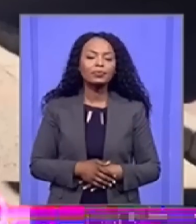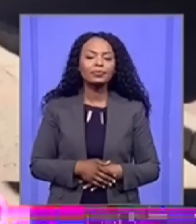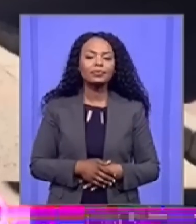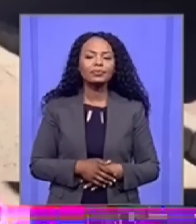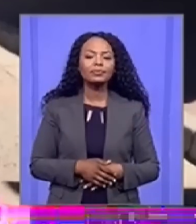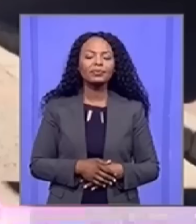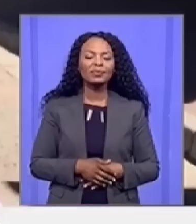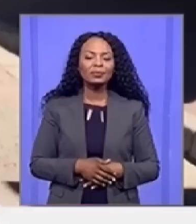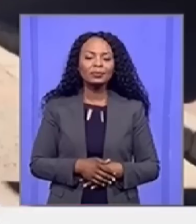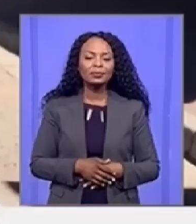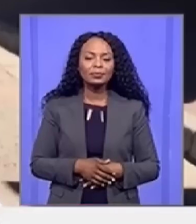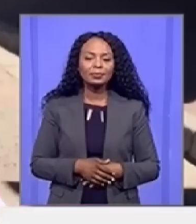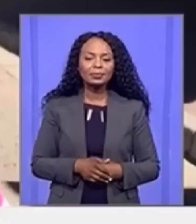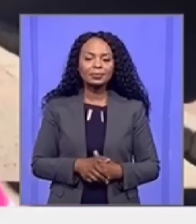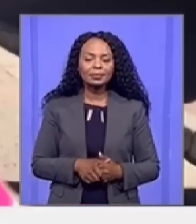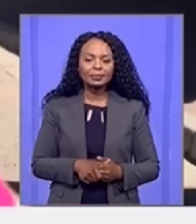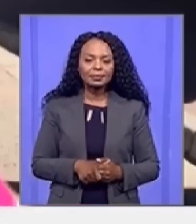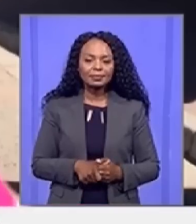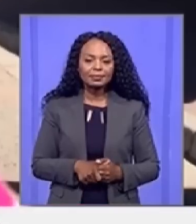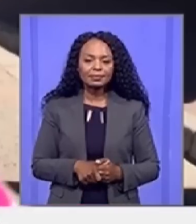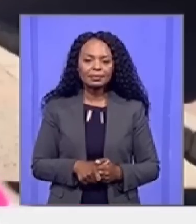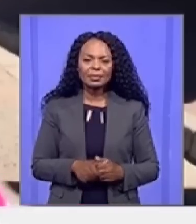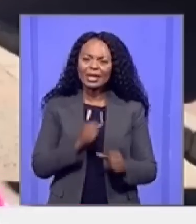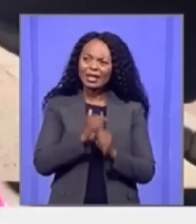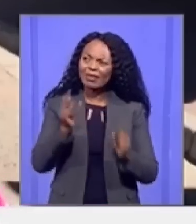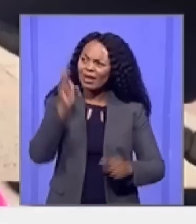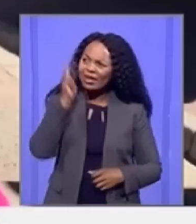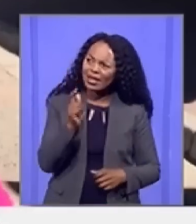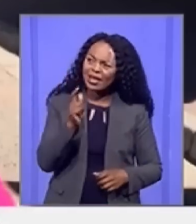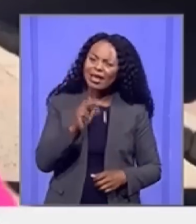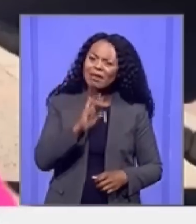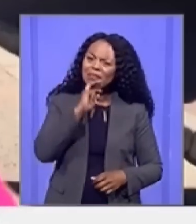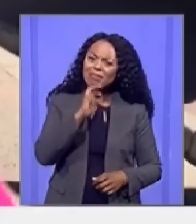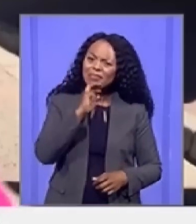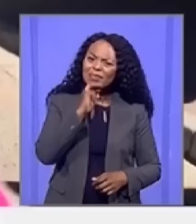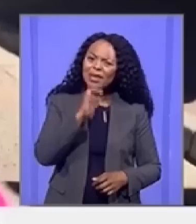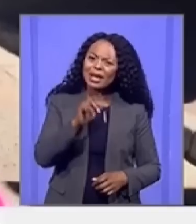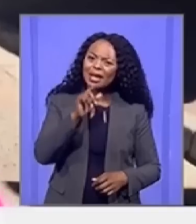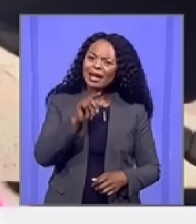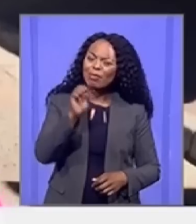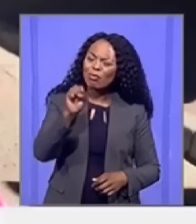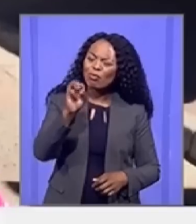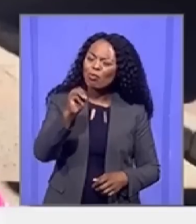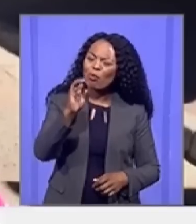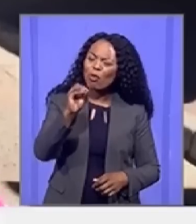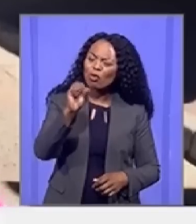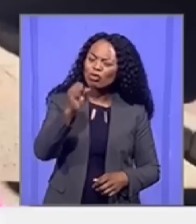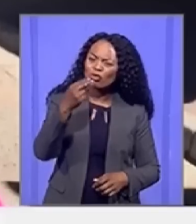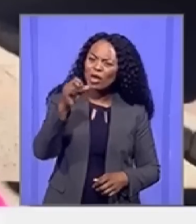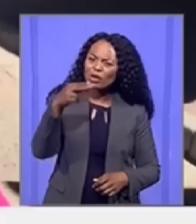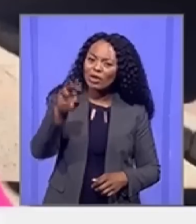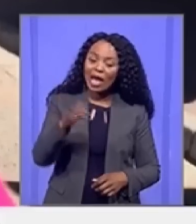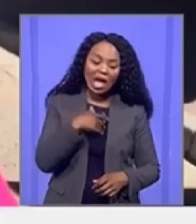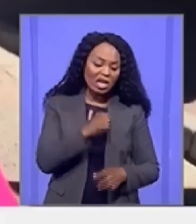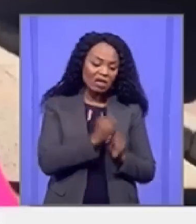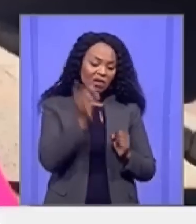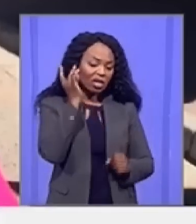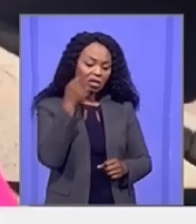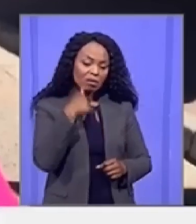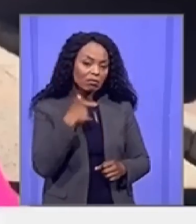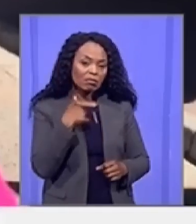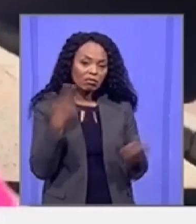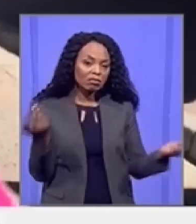tloang ke itsebile ho tloa gae ha o soka utlwela ka bo moshweshwe ka bo morena Letsie ka nnete ha ke soka ke utlwela ka ntho tseo hobane nga